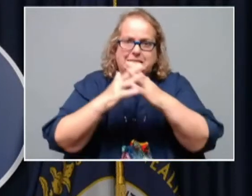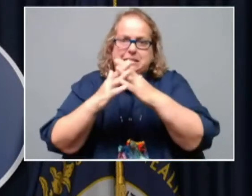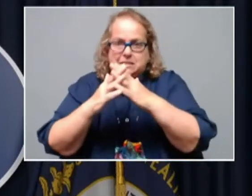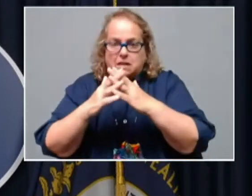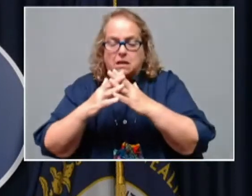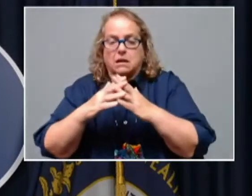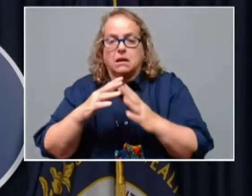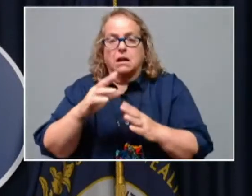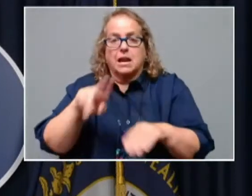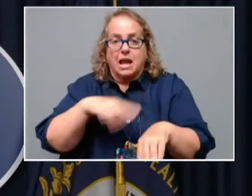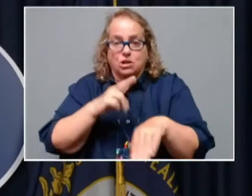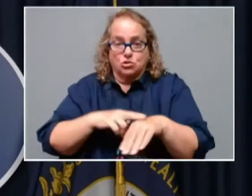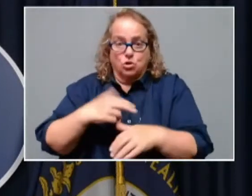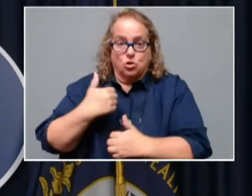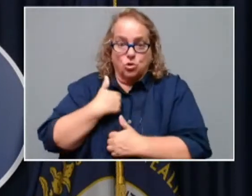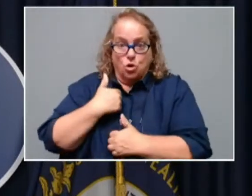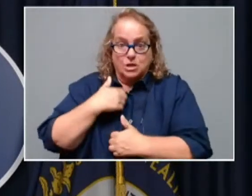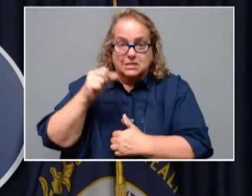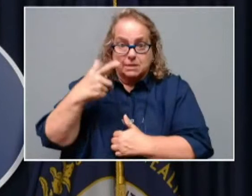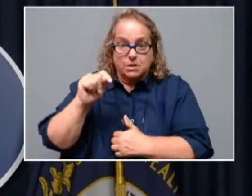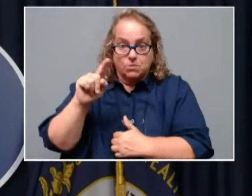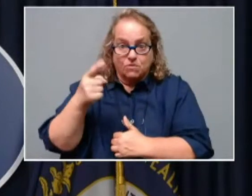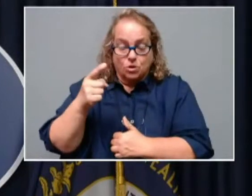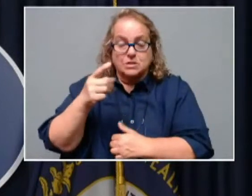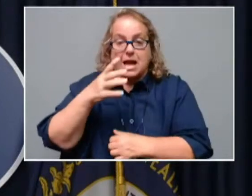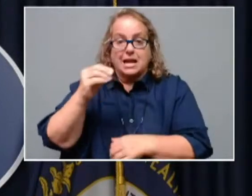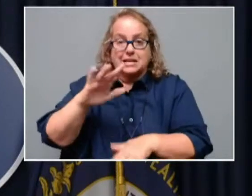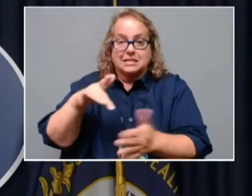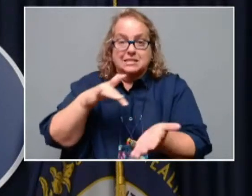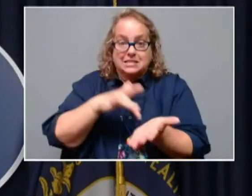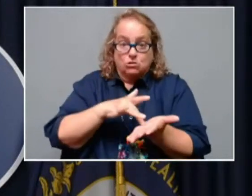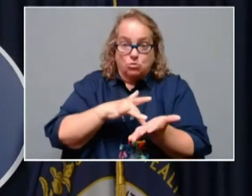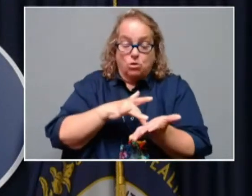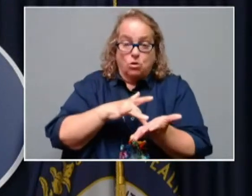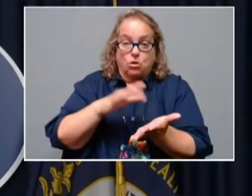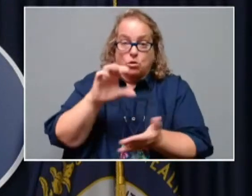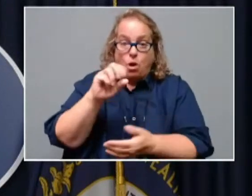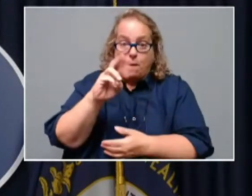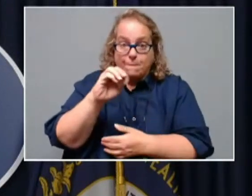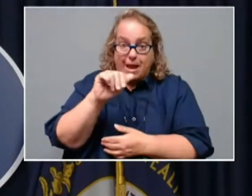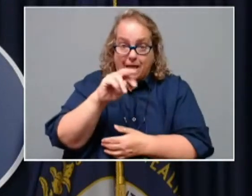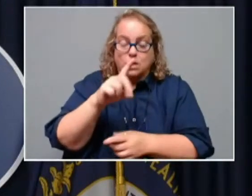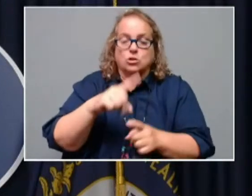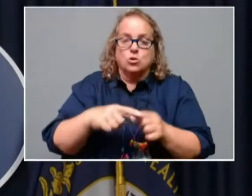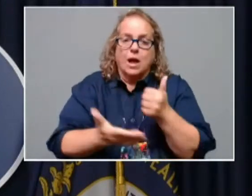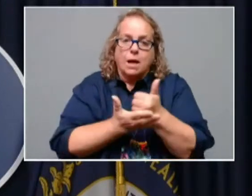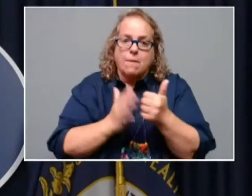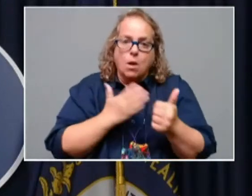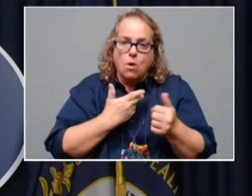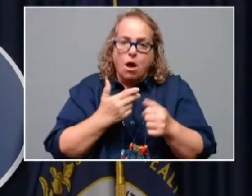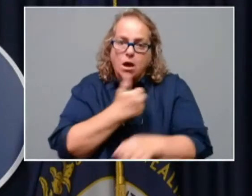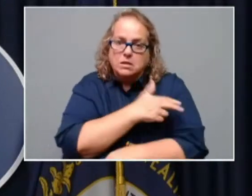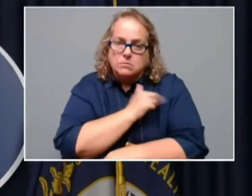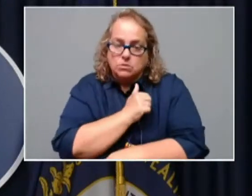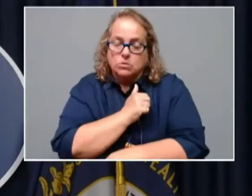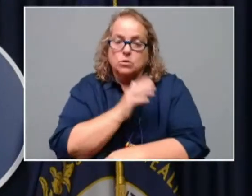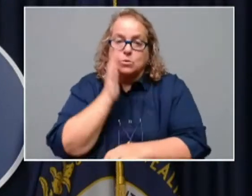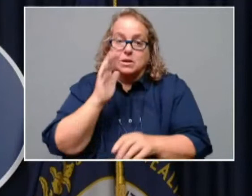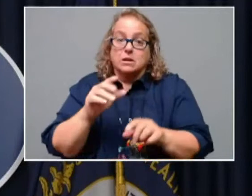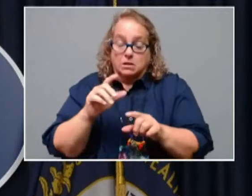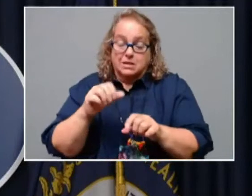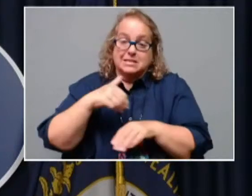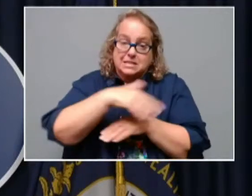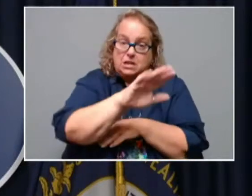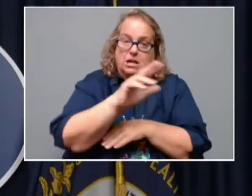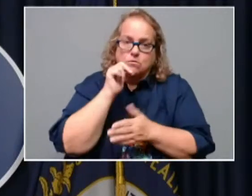Guard, including a central command for our mission to help our hospitals. There'll be deployments in 2-week increments. The initial